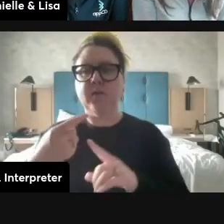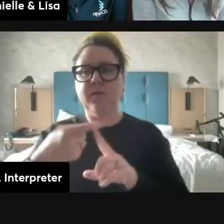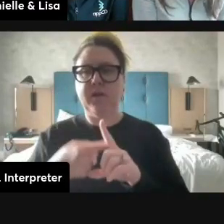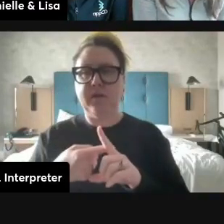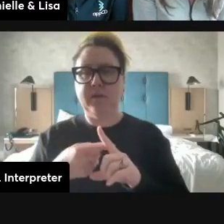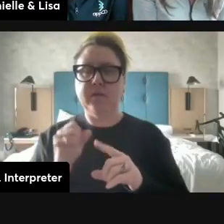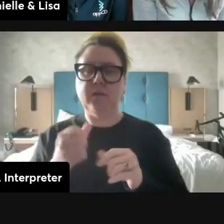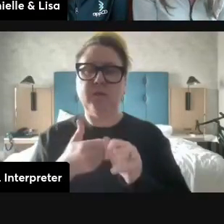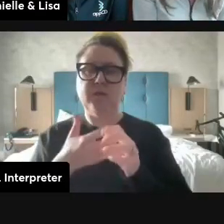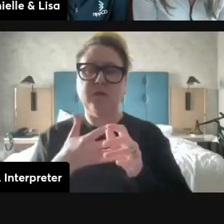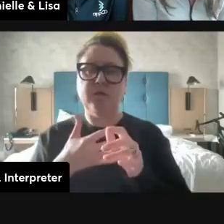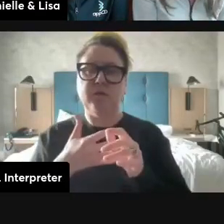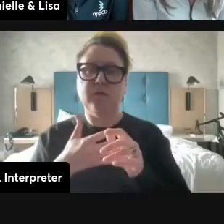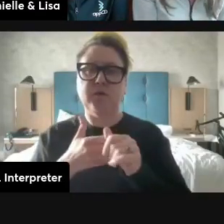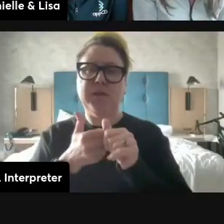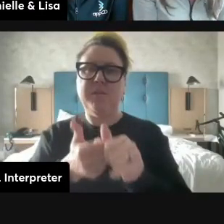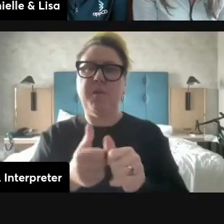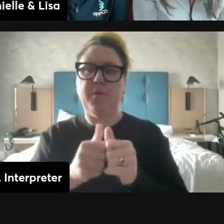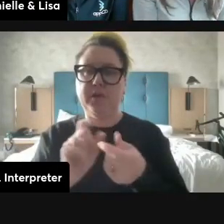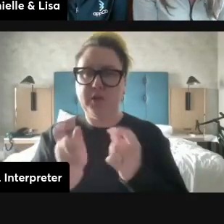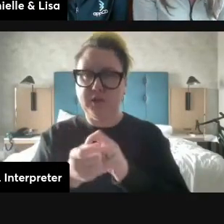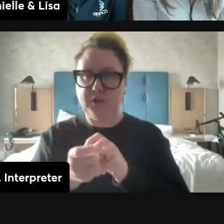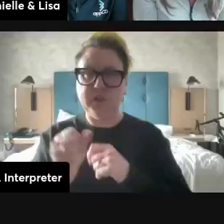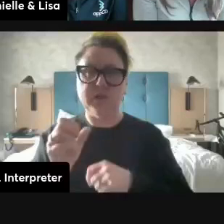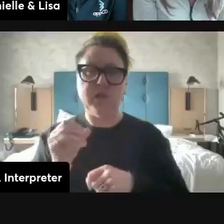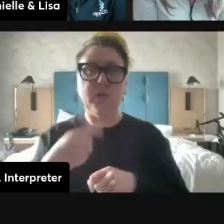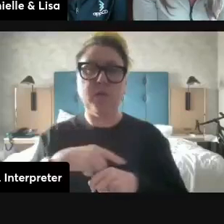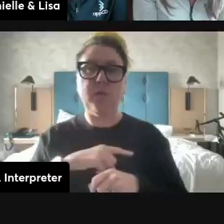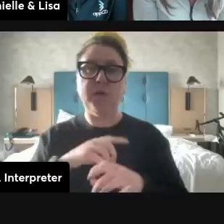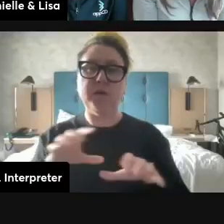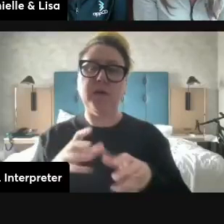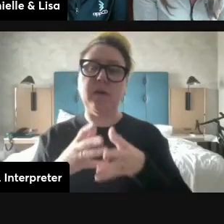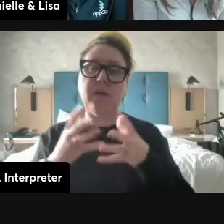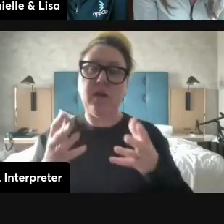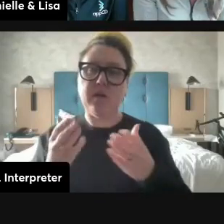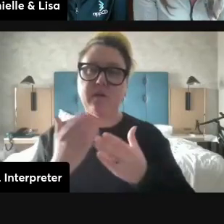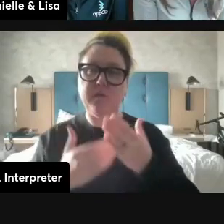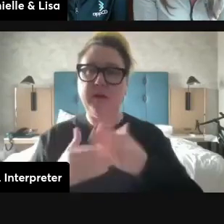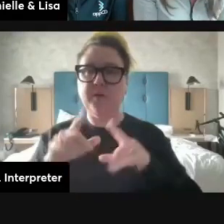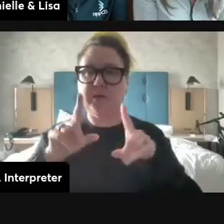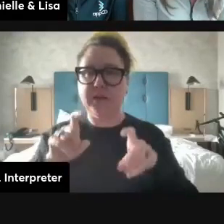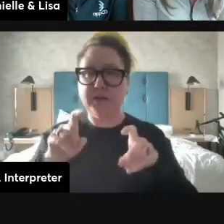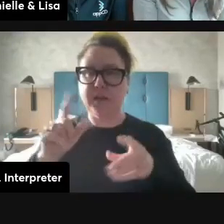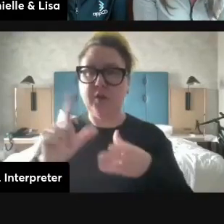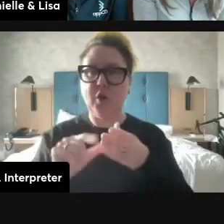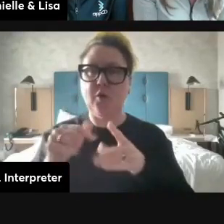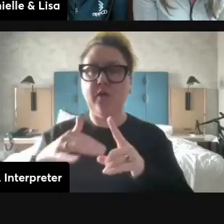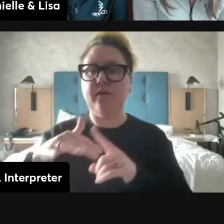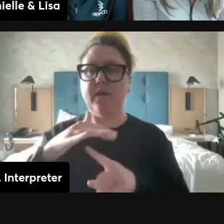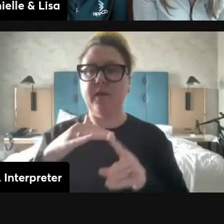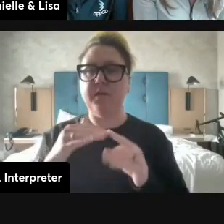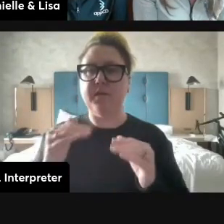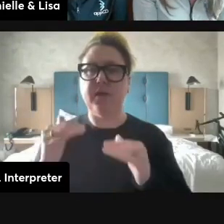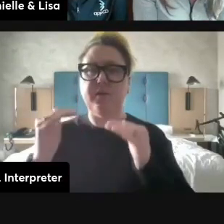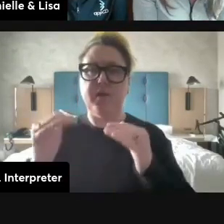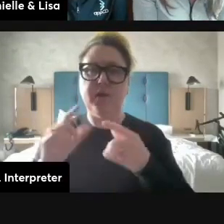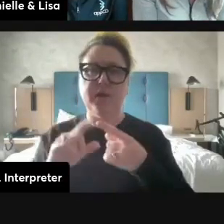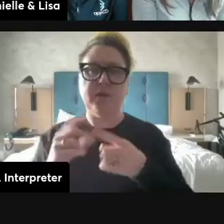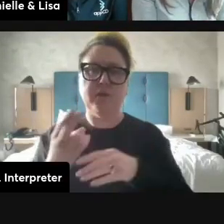changes. So what we do is we did a lot of manual testing in the lower environments. We're upgrading to